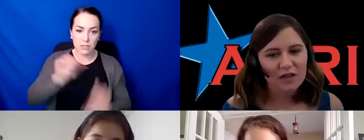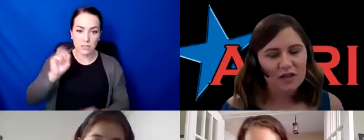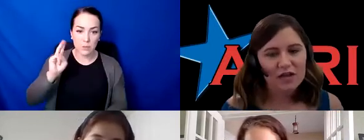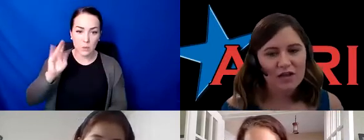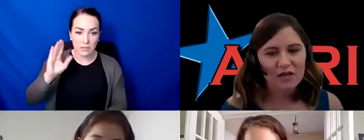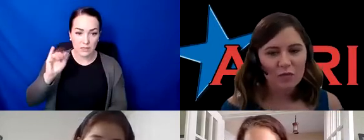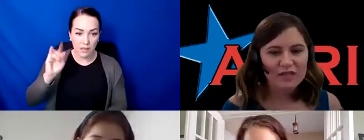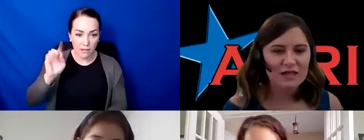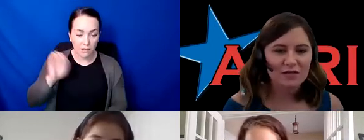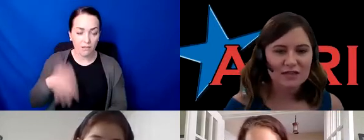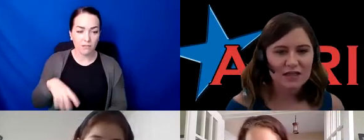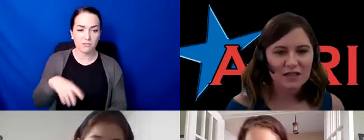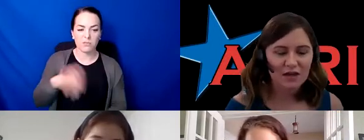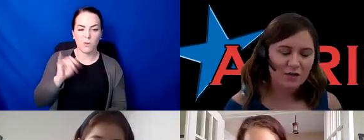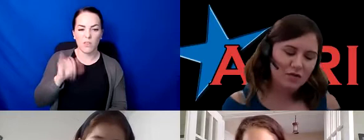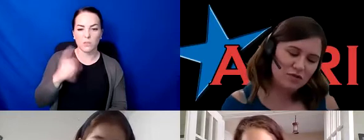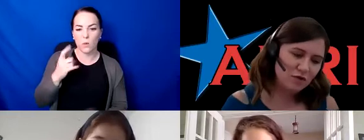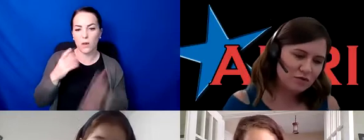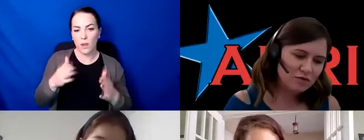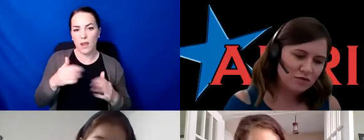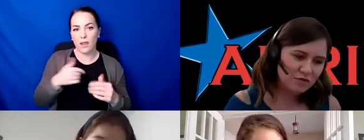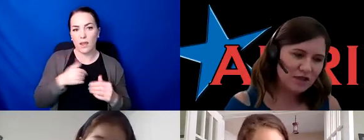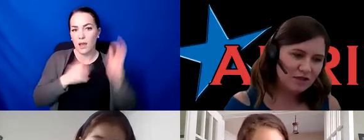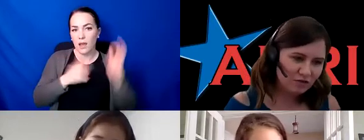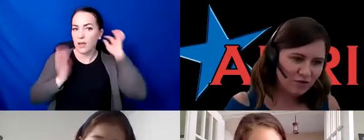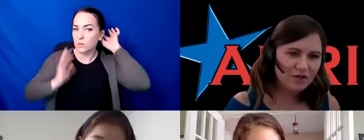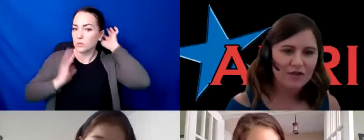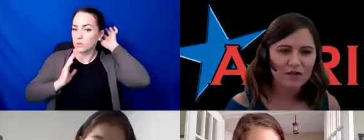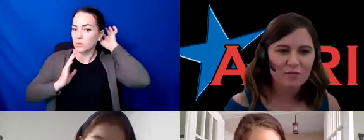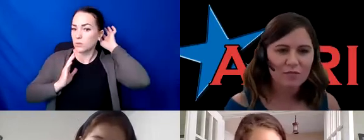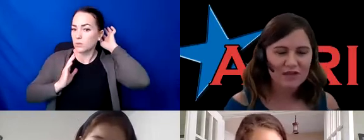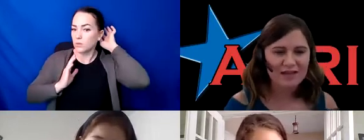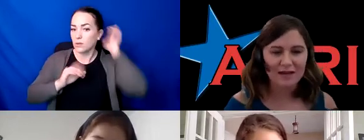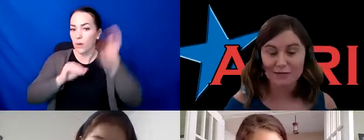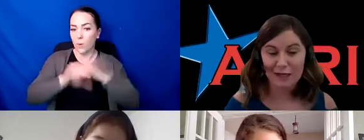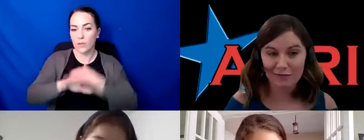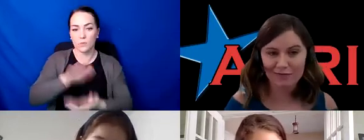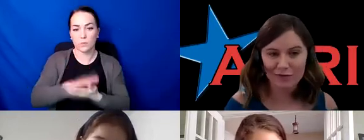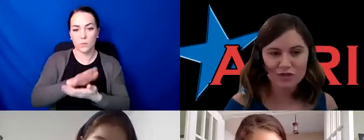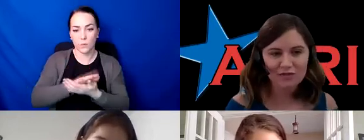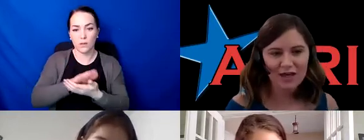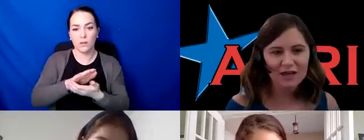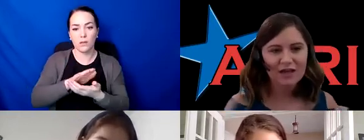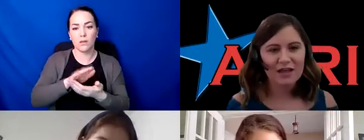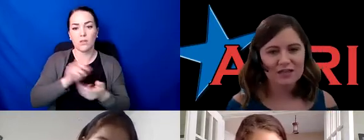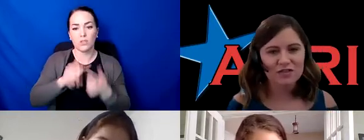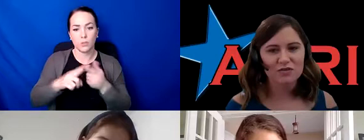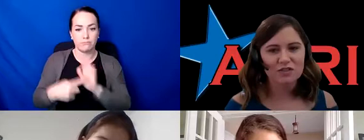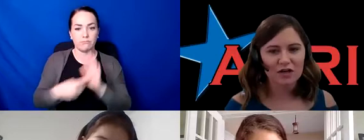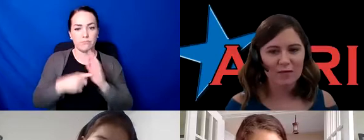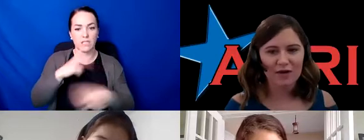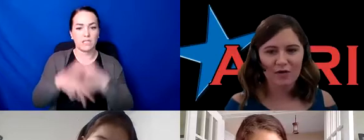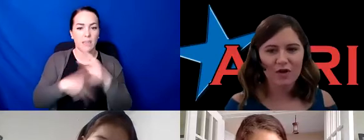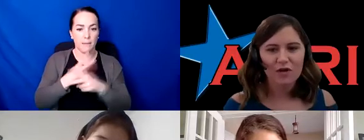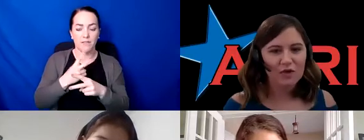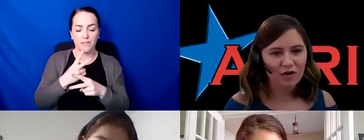one of the ways I used to go into the schools and kind of bring that a type of version of that, and to just